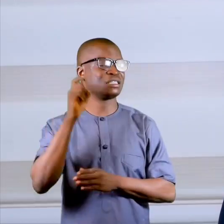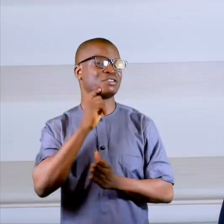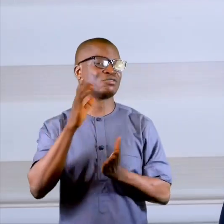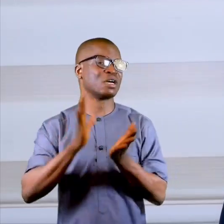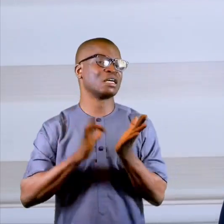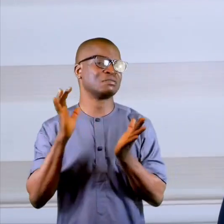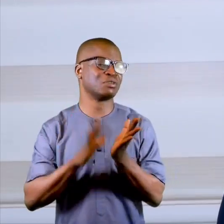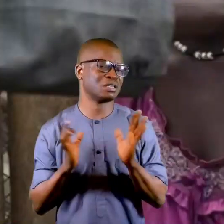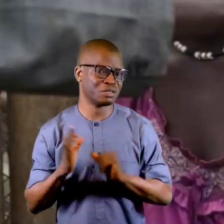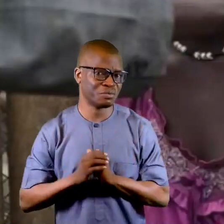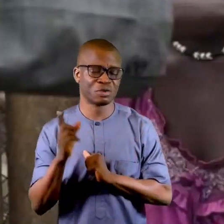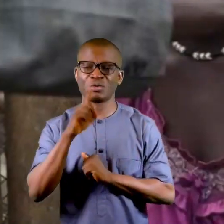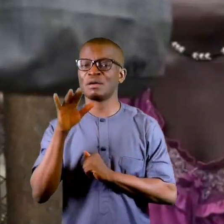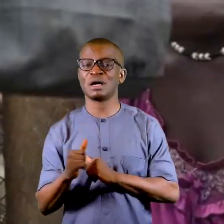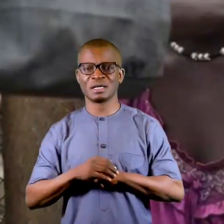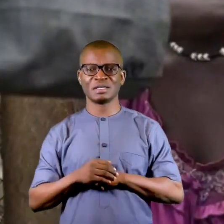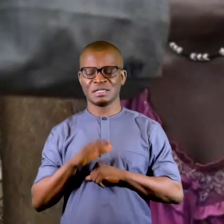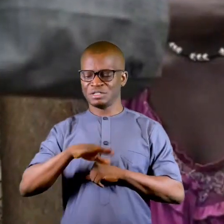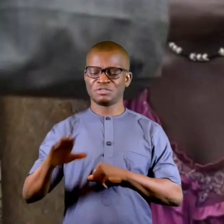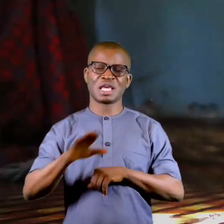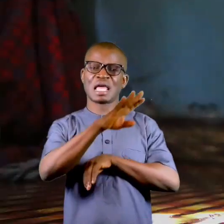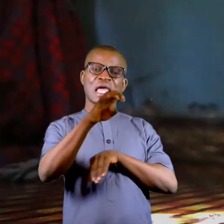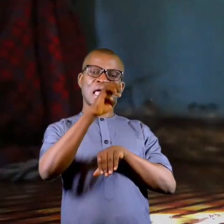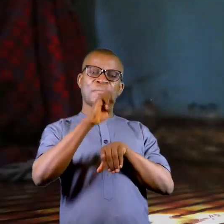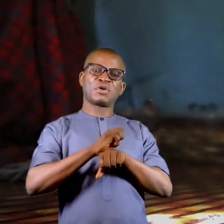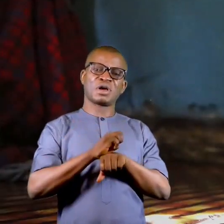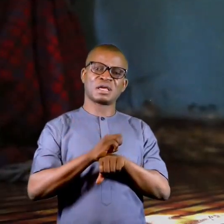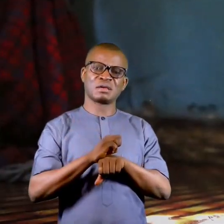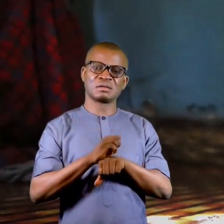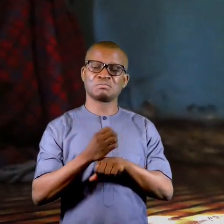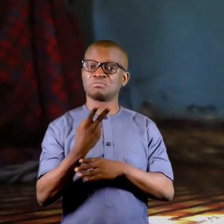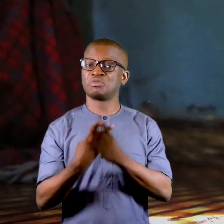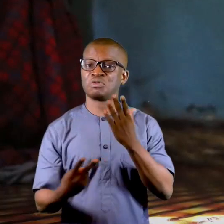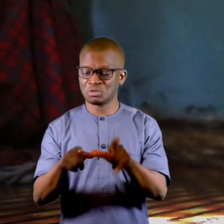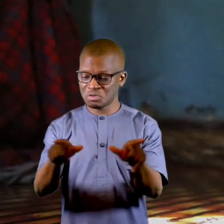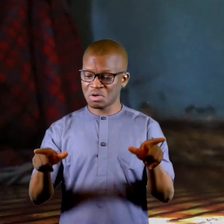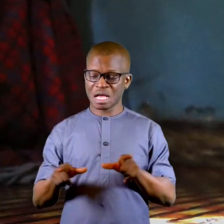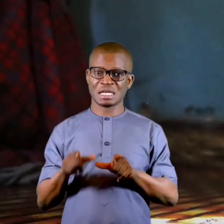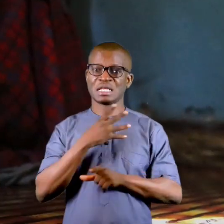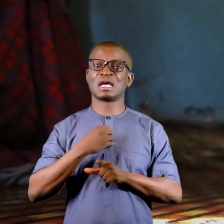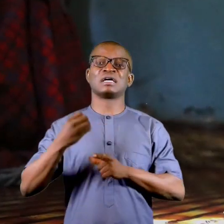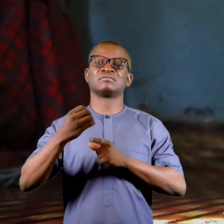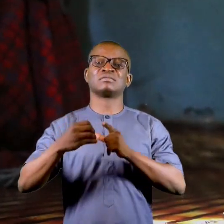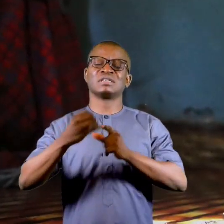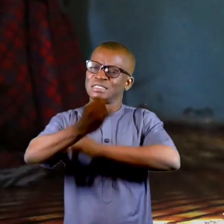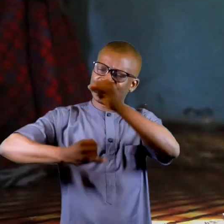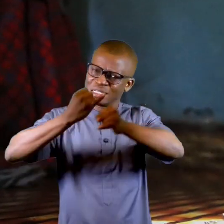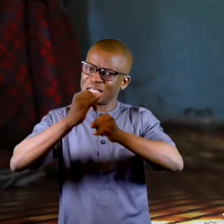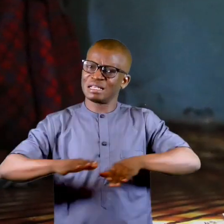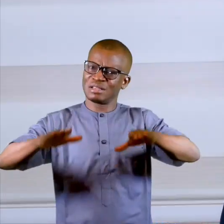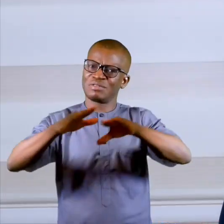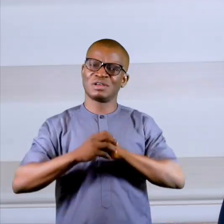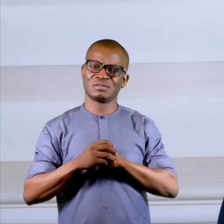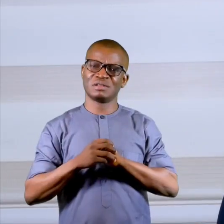sexual exploitation, whereby children are recruited, both internally and externally,